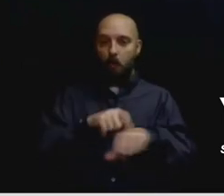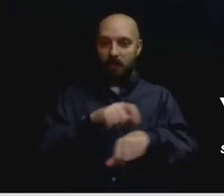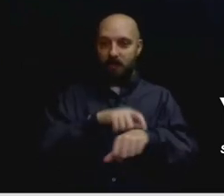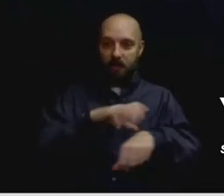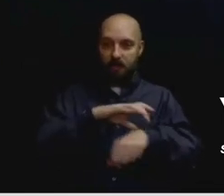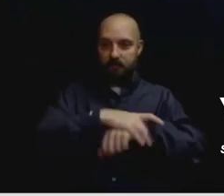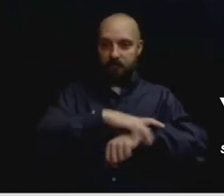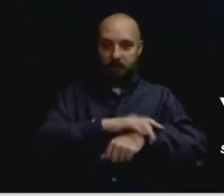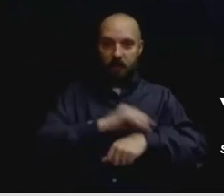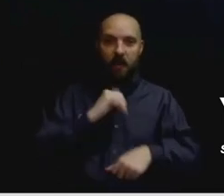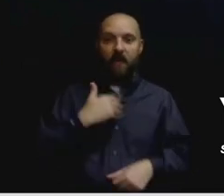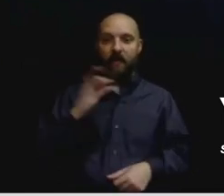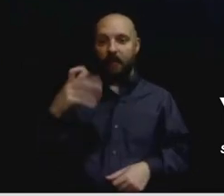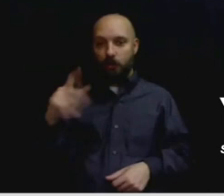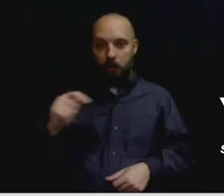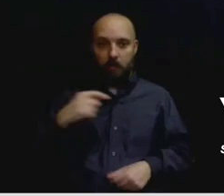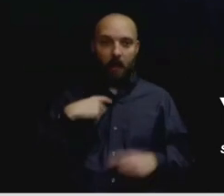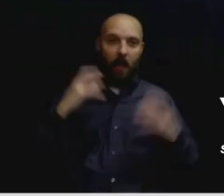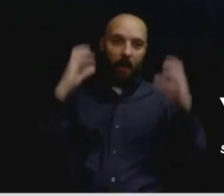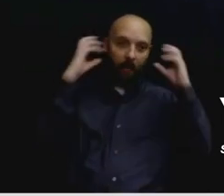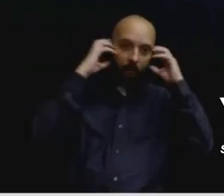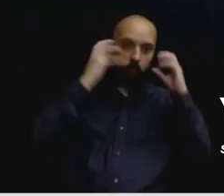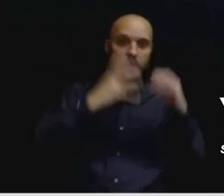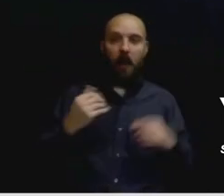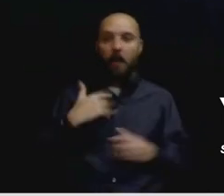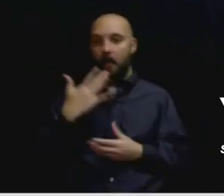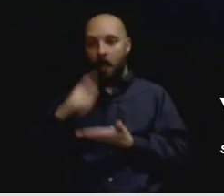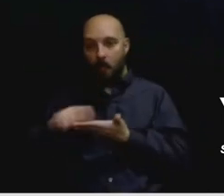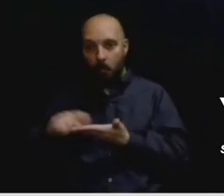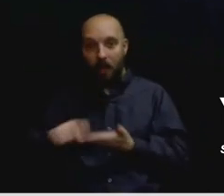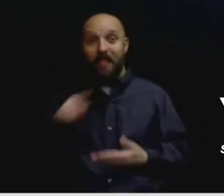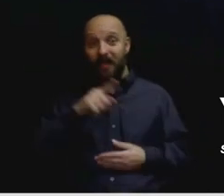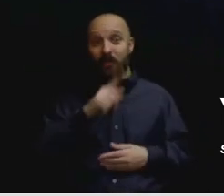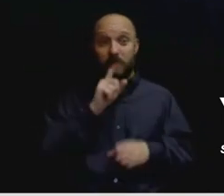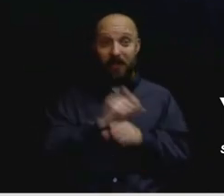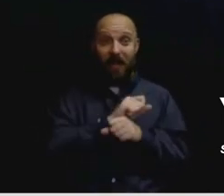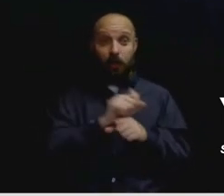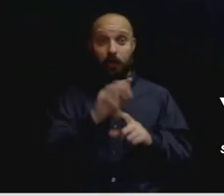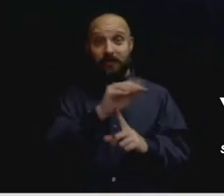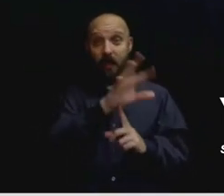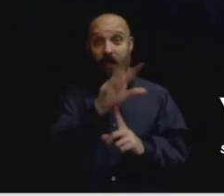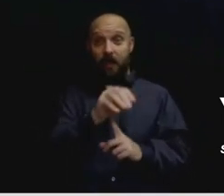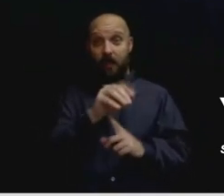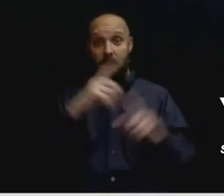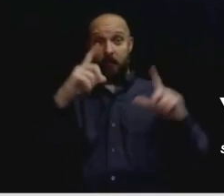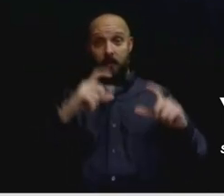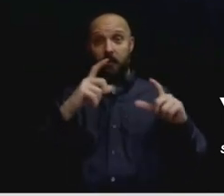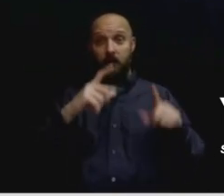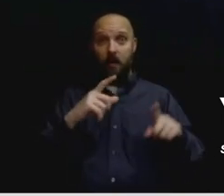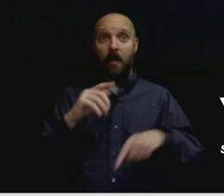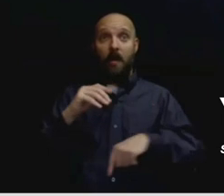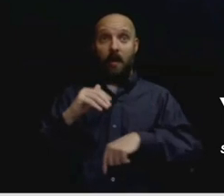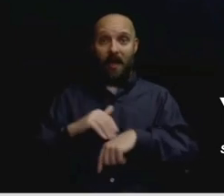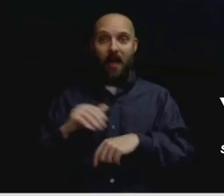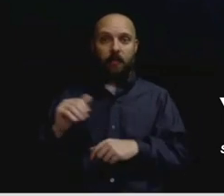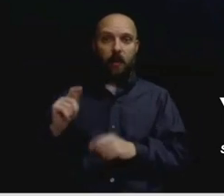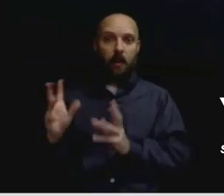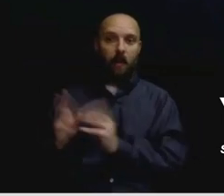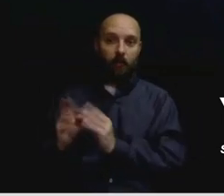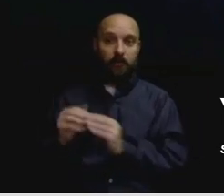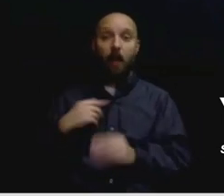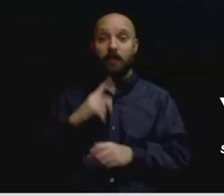fidget, my headphones are there, and I'm coloring. This was actually taken at a conference. So I was actually